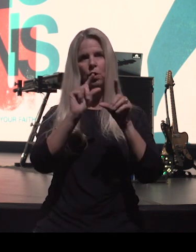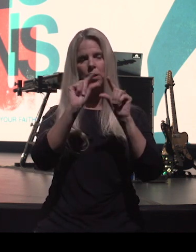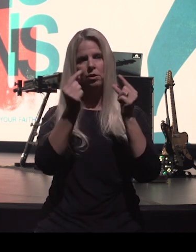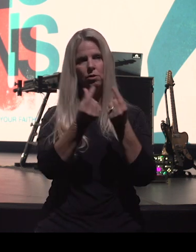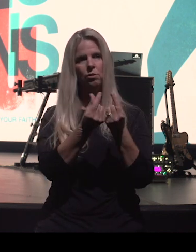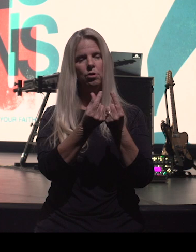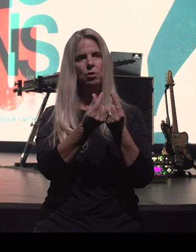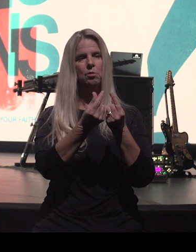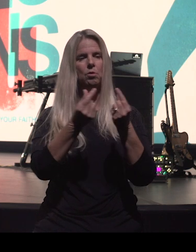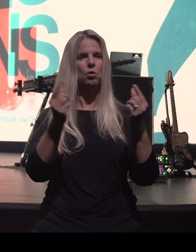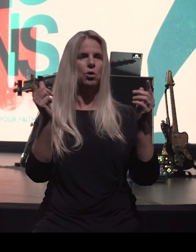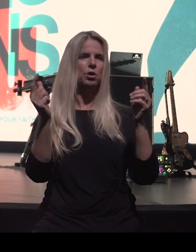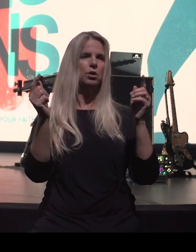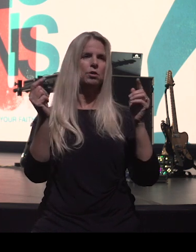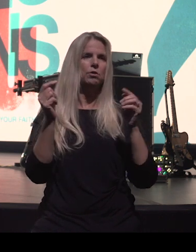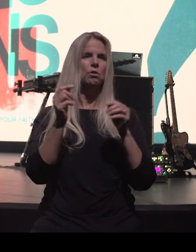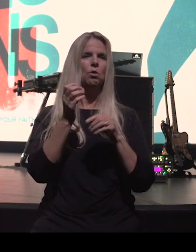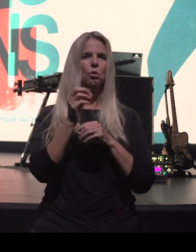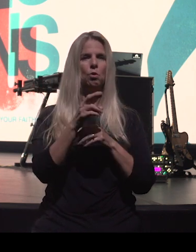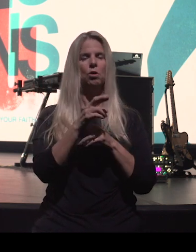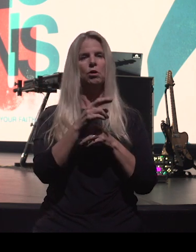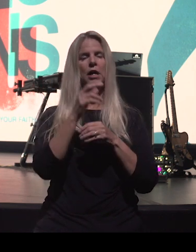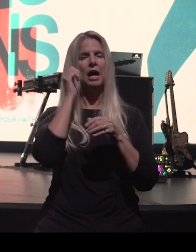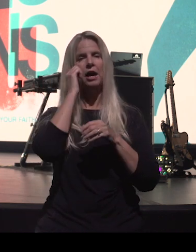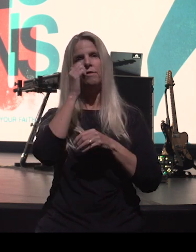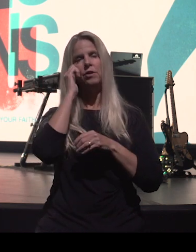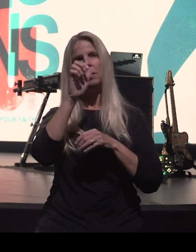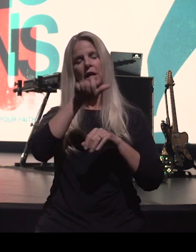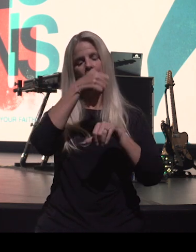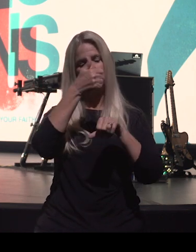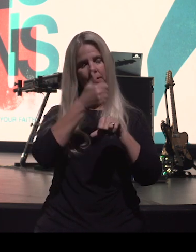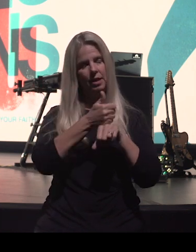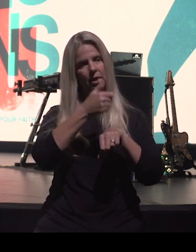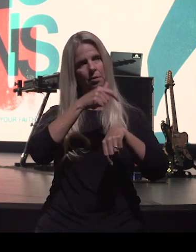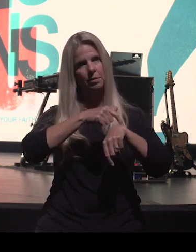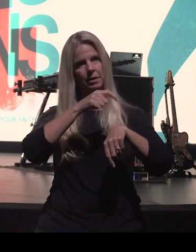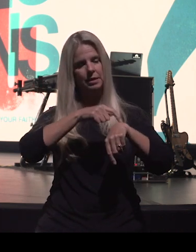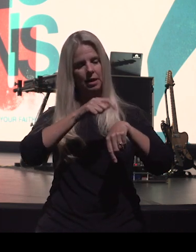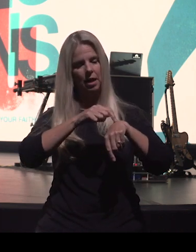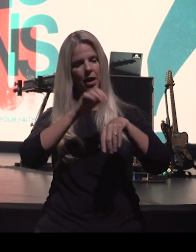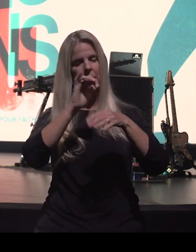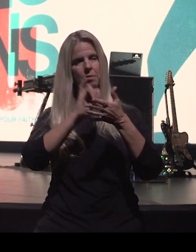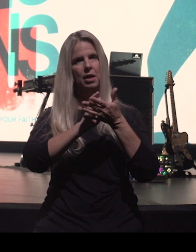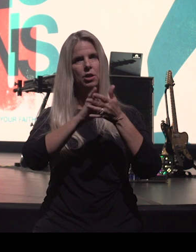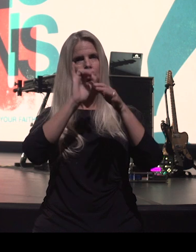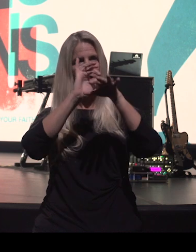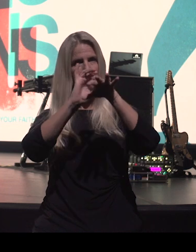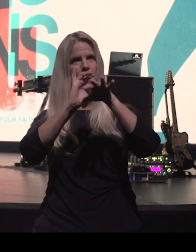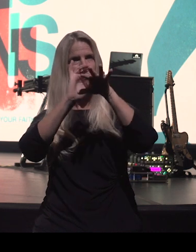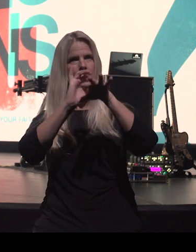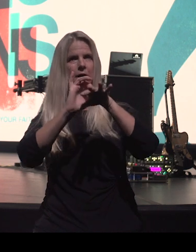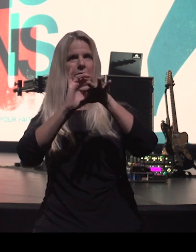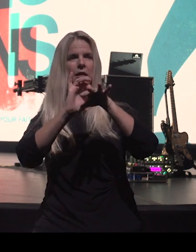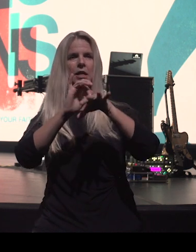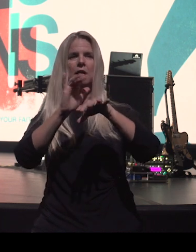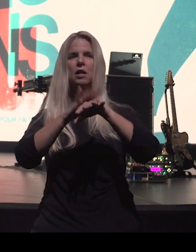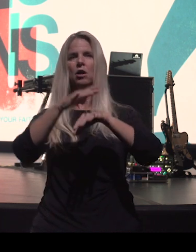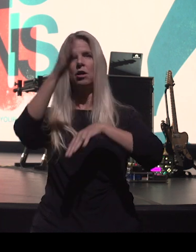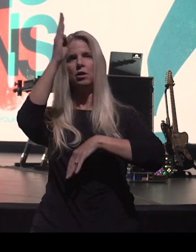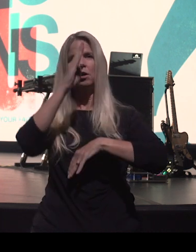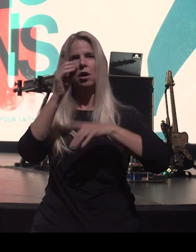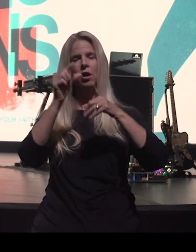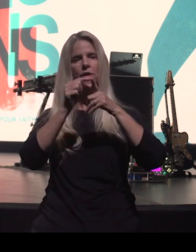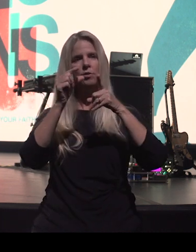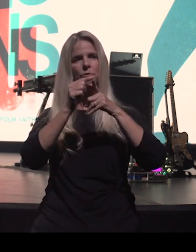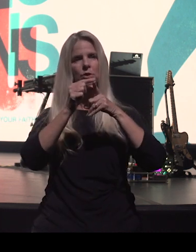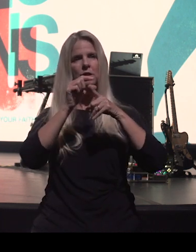certain time, you say, I'm going to get into God's word. I'm going to let God's word permeate my heart so that I don't make decisions based on what my heart's